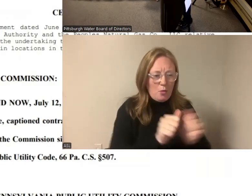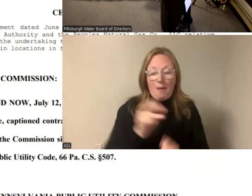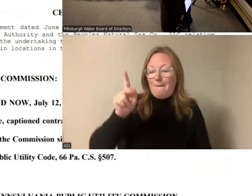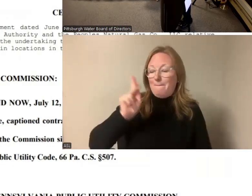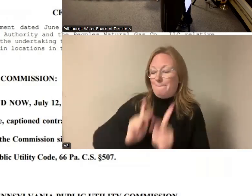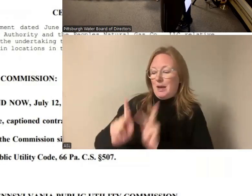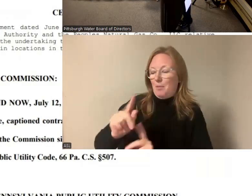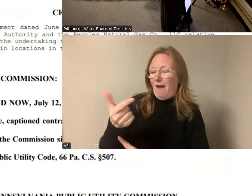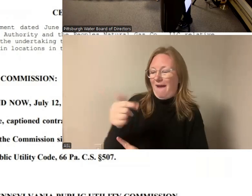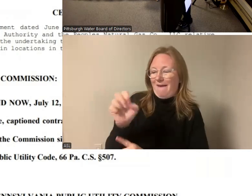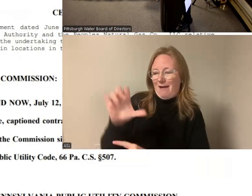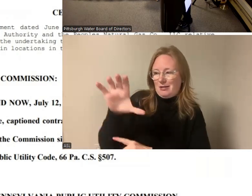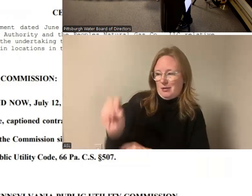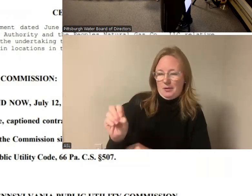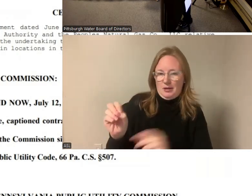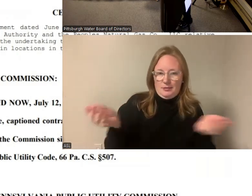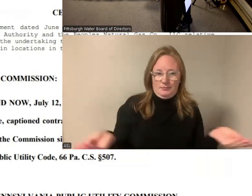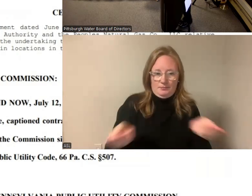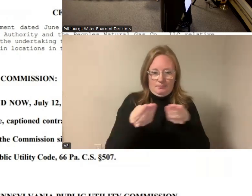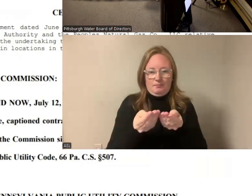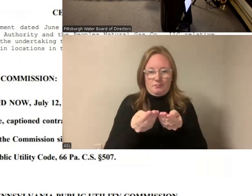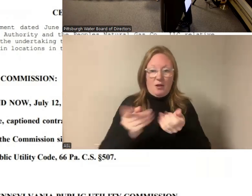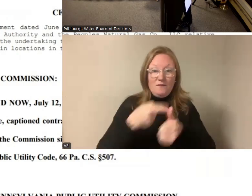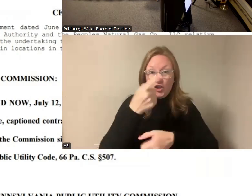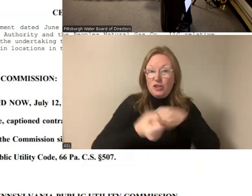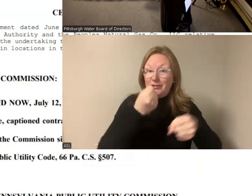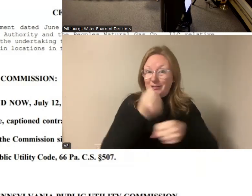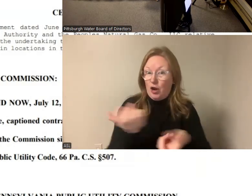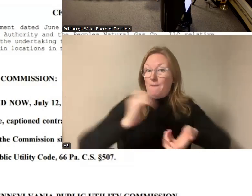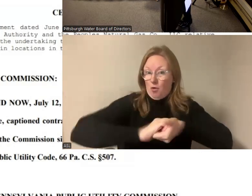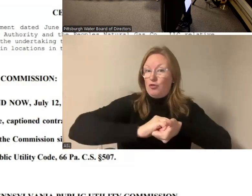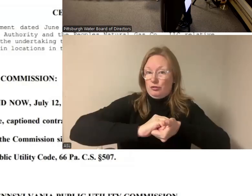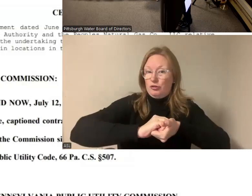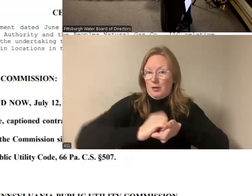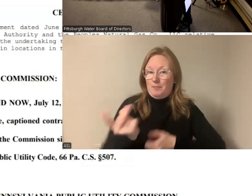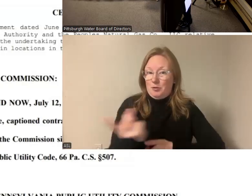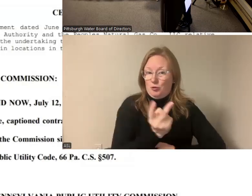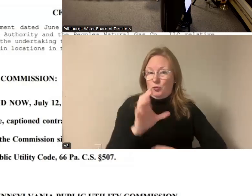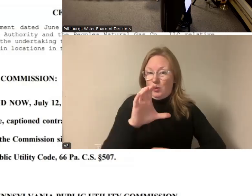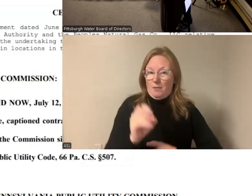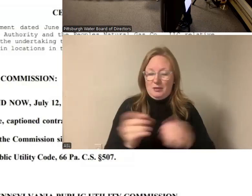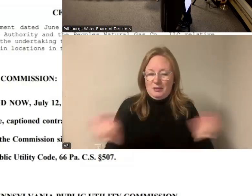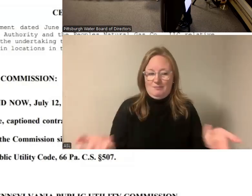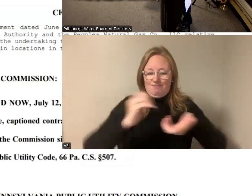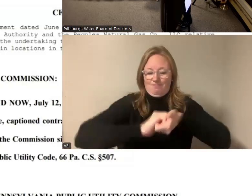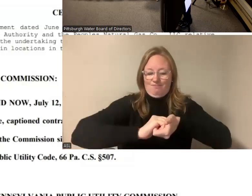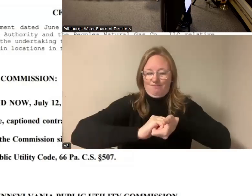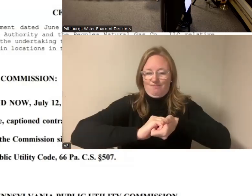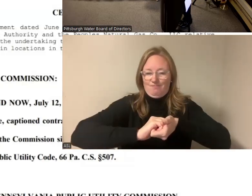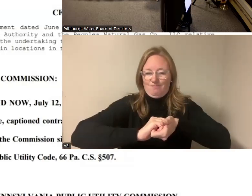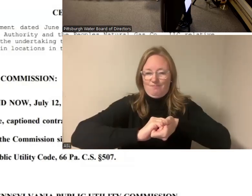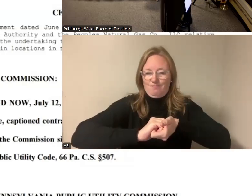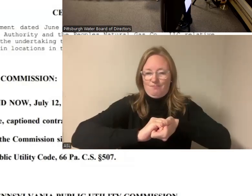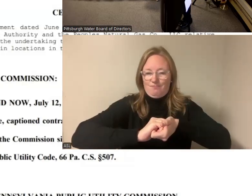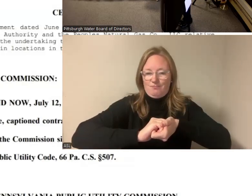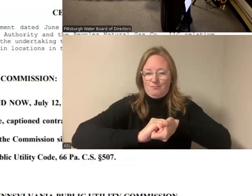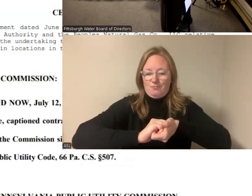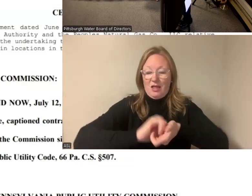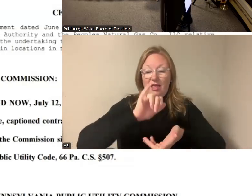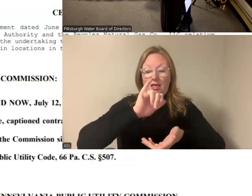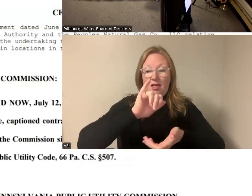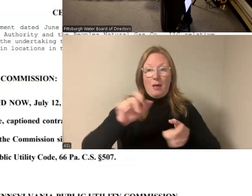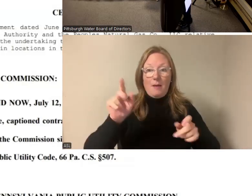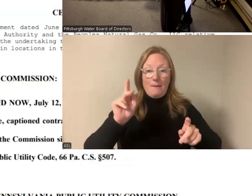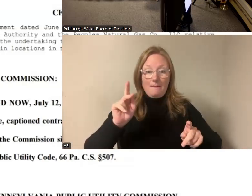Gas. 2025 was the first year of this partnership, that it was implemented, representatives